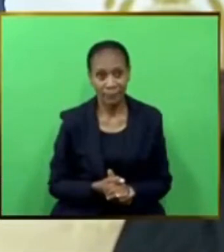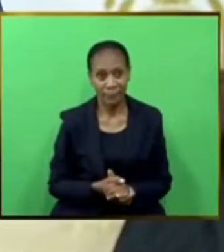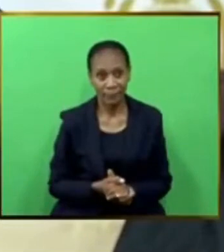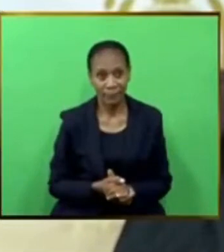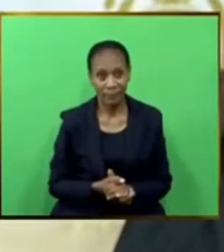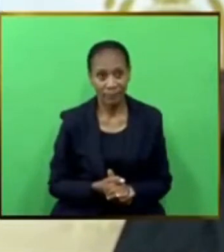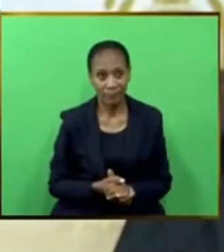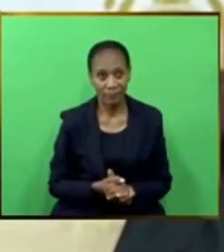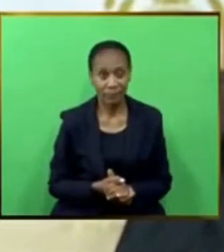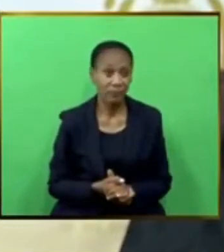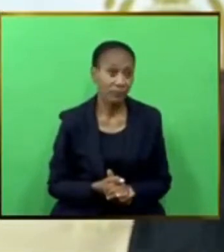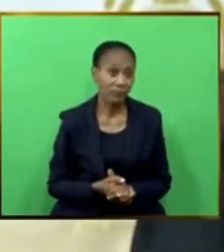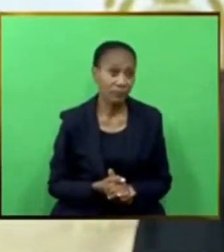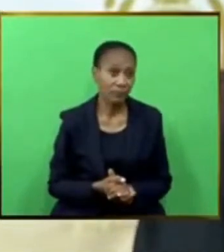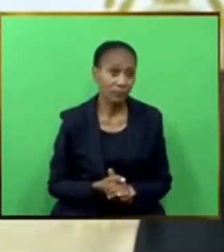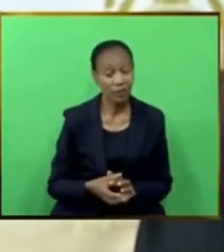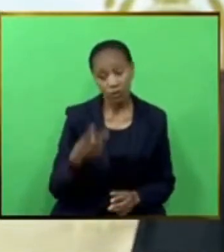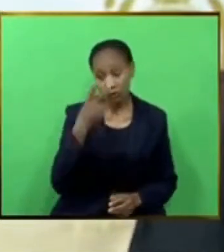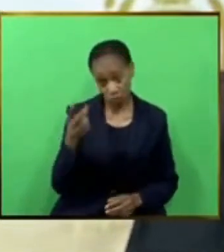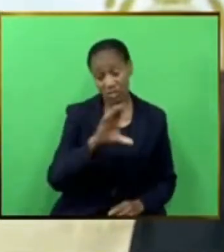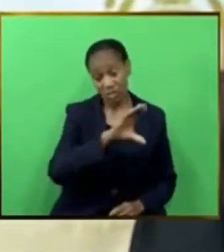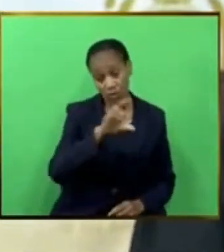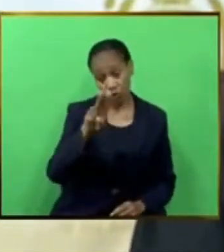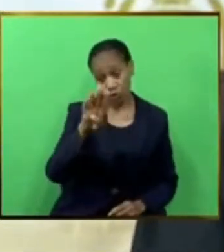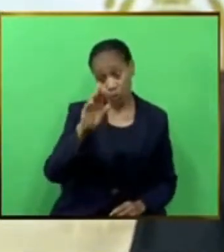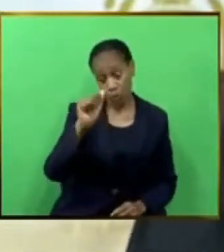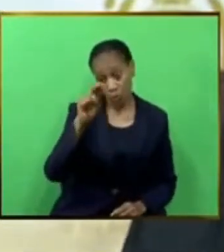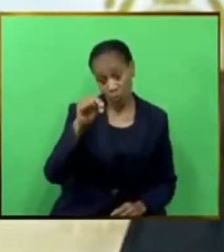Yabona ke chubana nalimala.